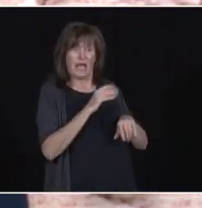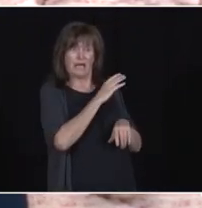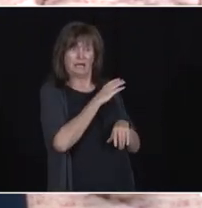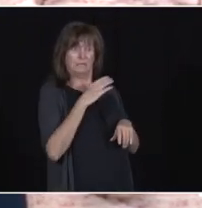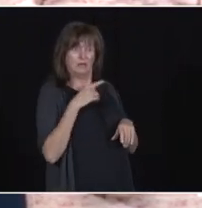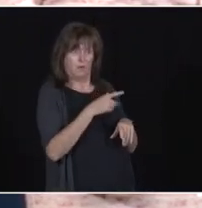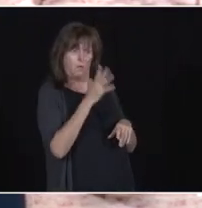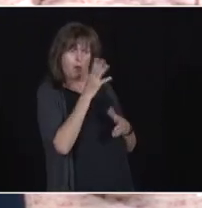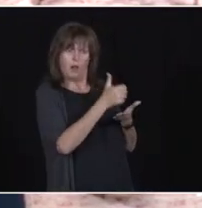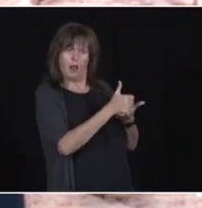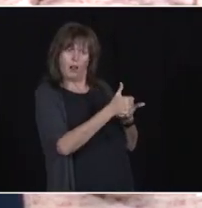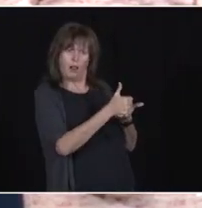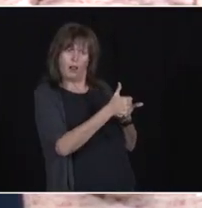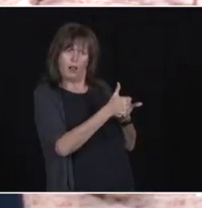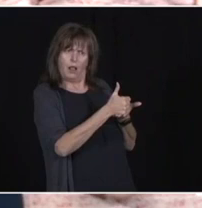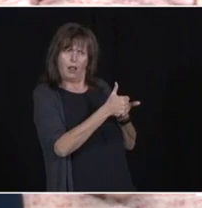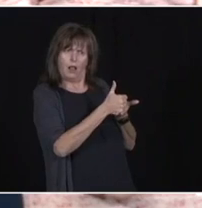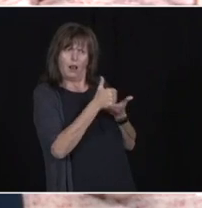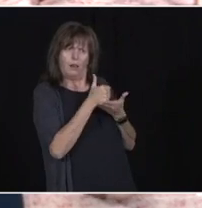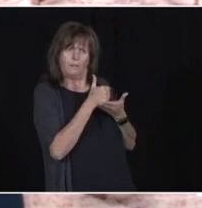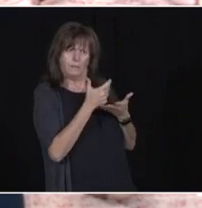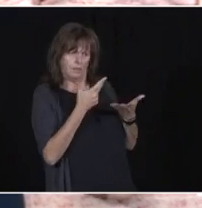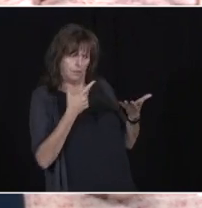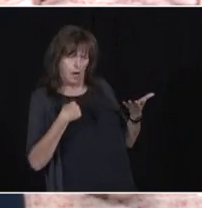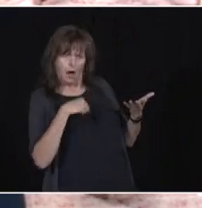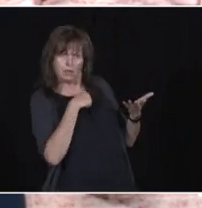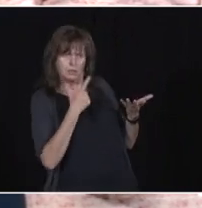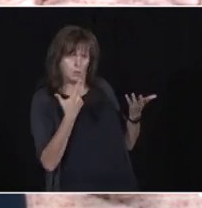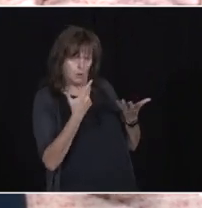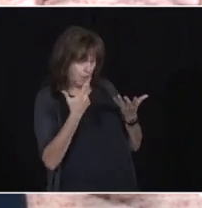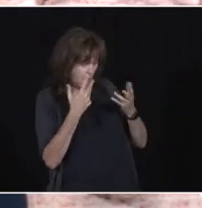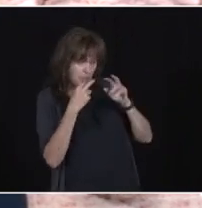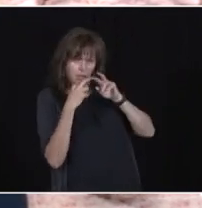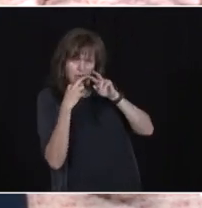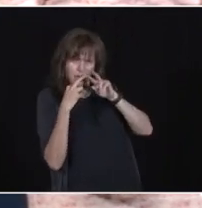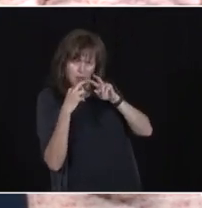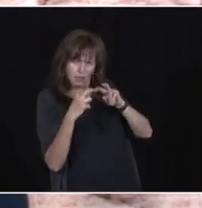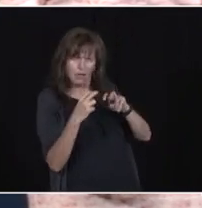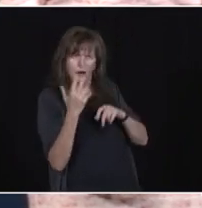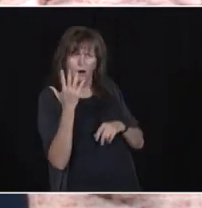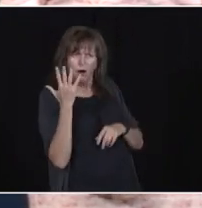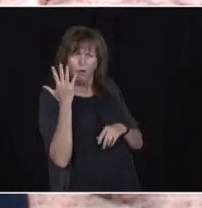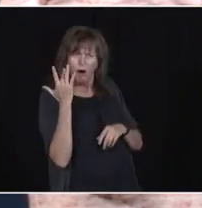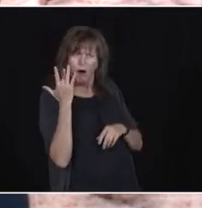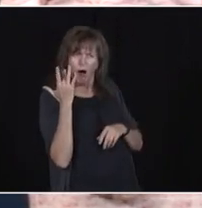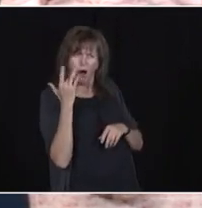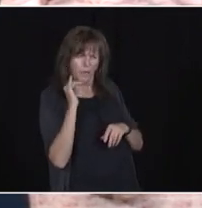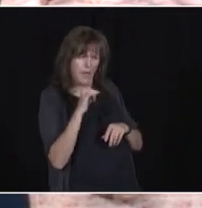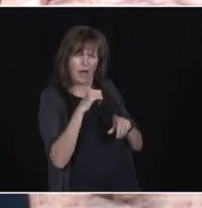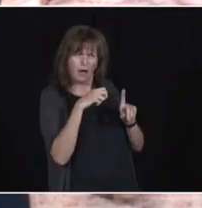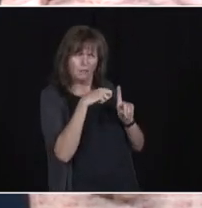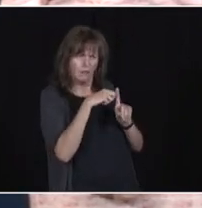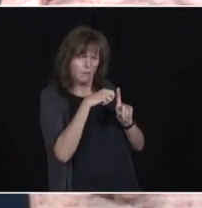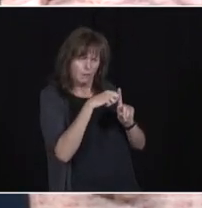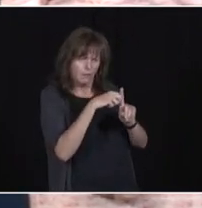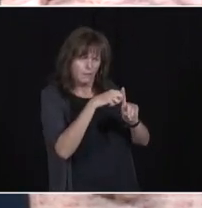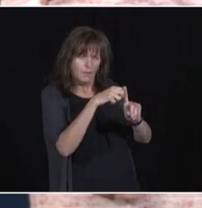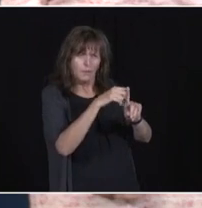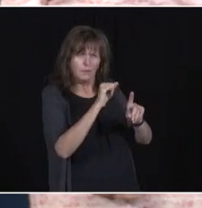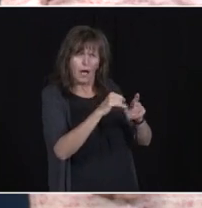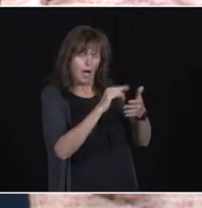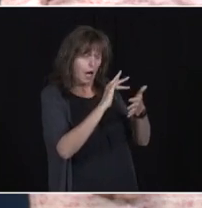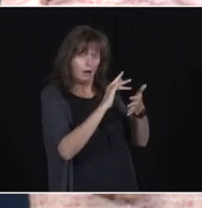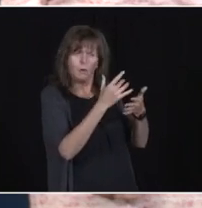address the shortcomings in long-term care that contributed to what we've seen with COVID. And so these are all measures